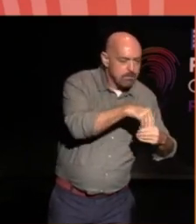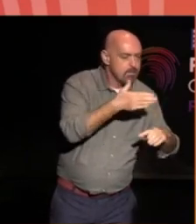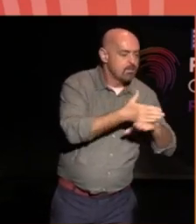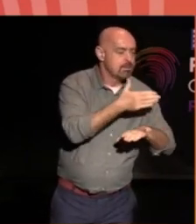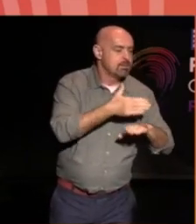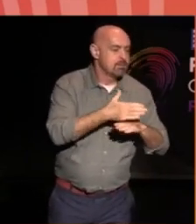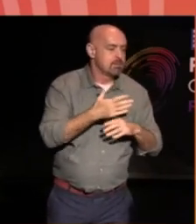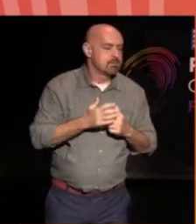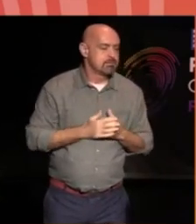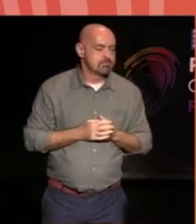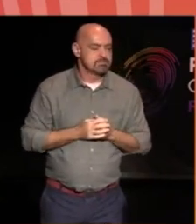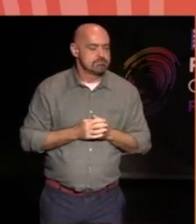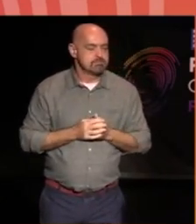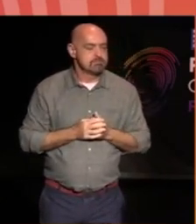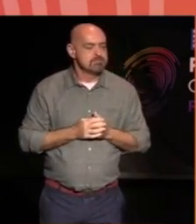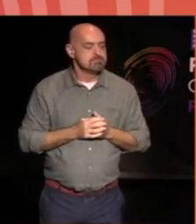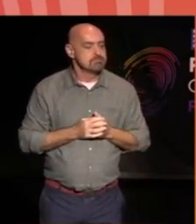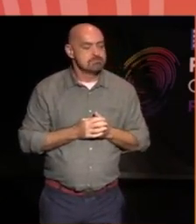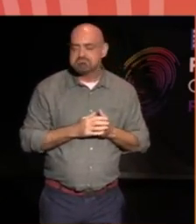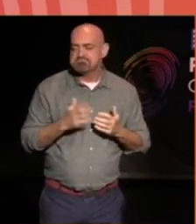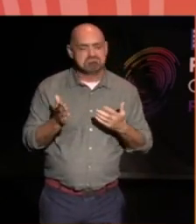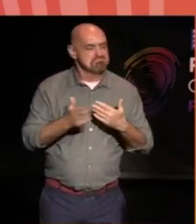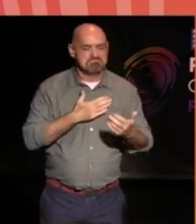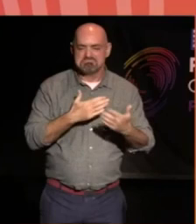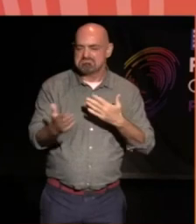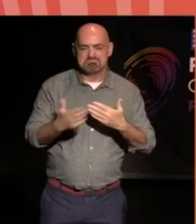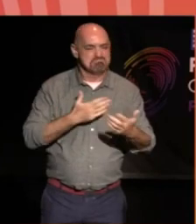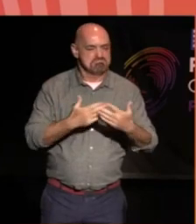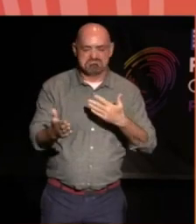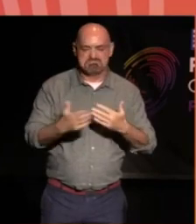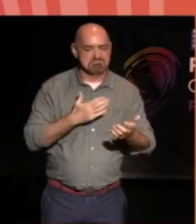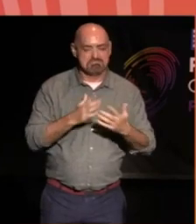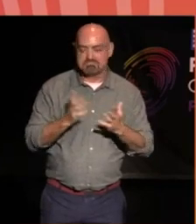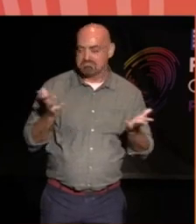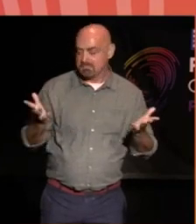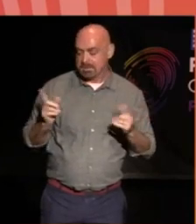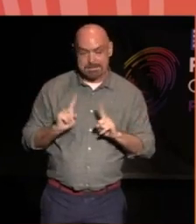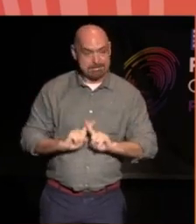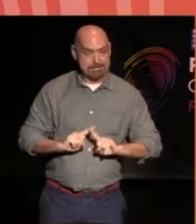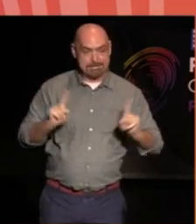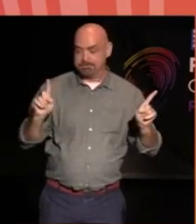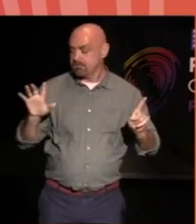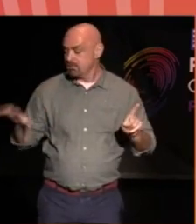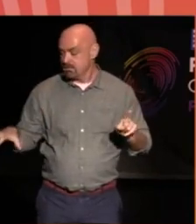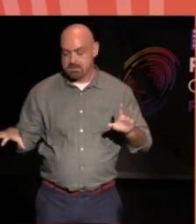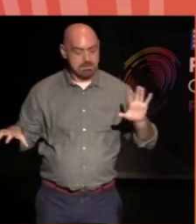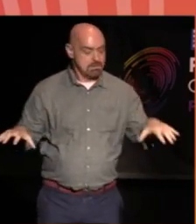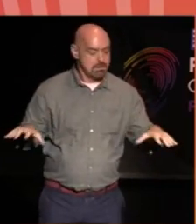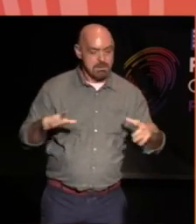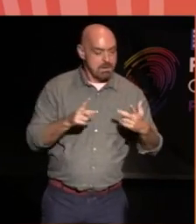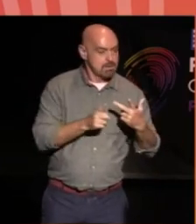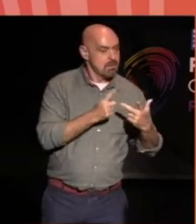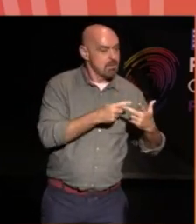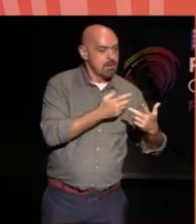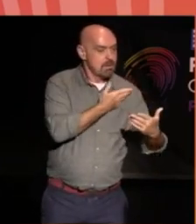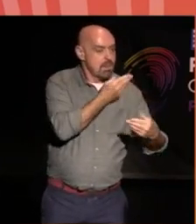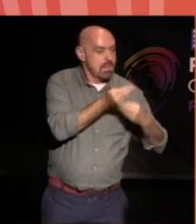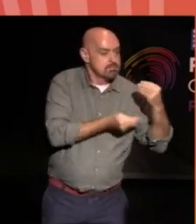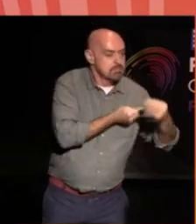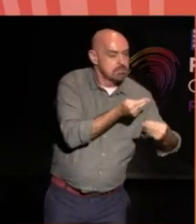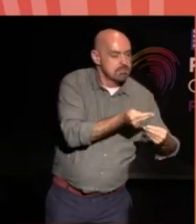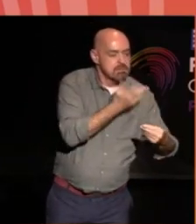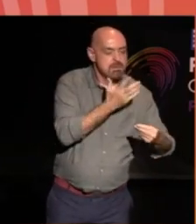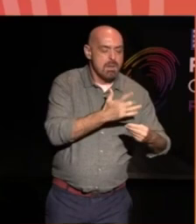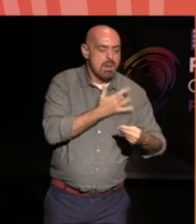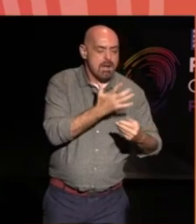elsewhere. It doesn't matter that in different versions of another legend, life's